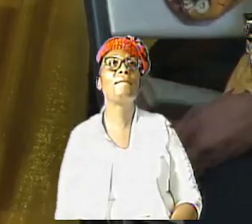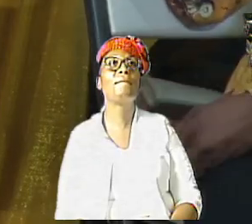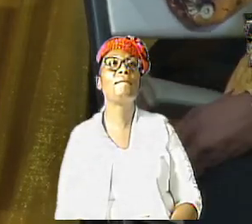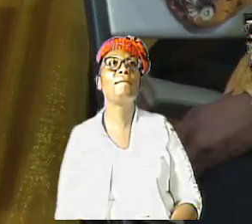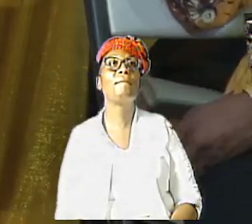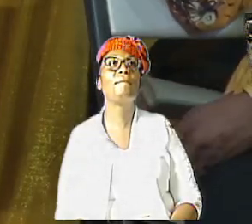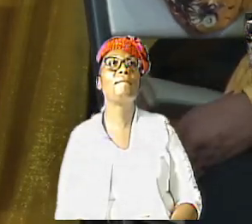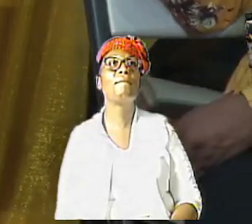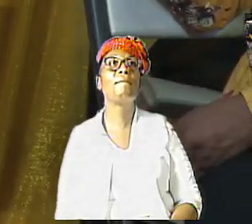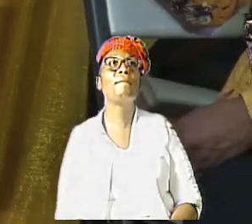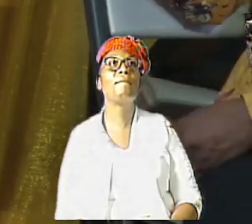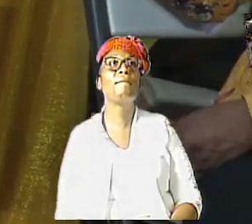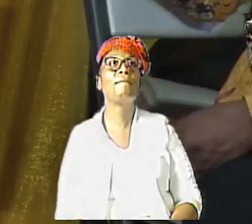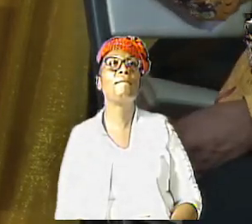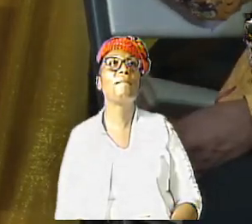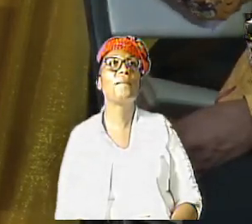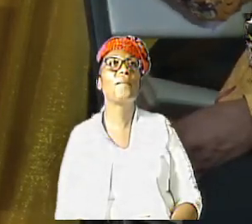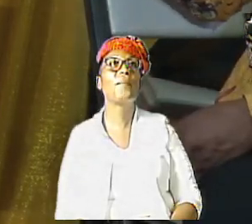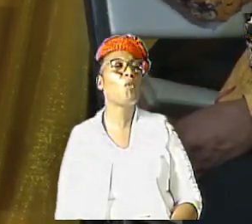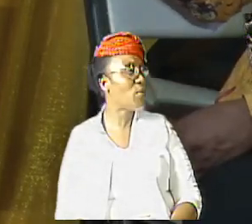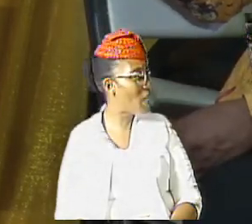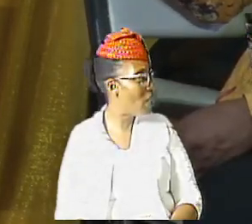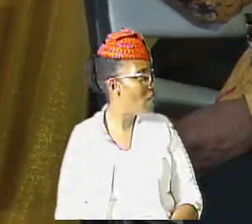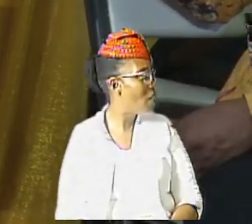The national flag.